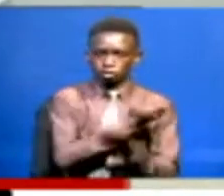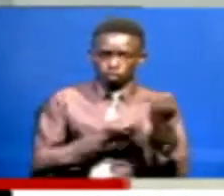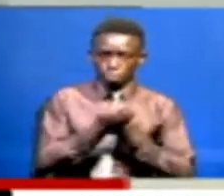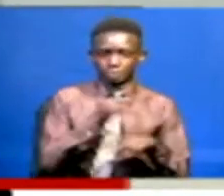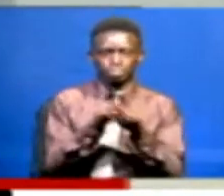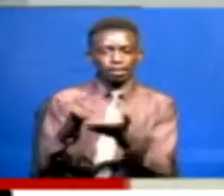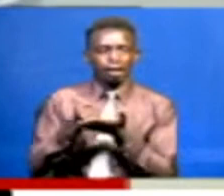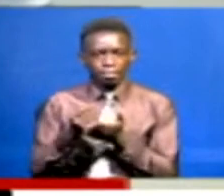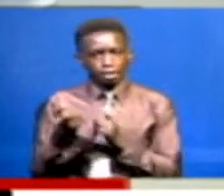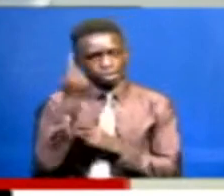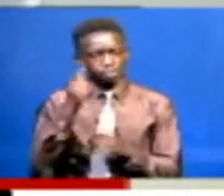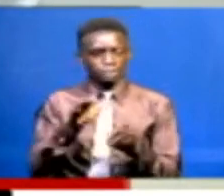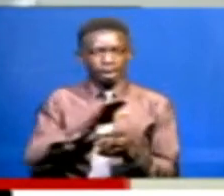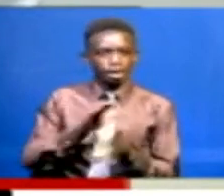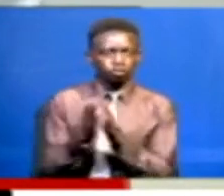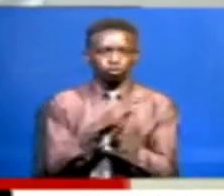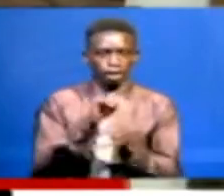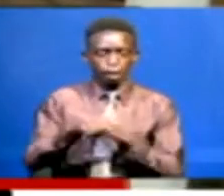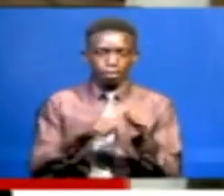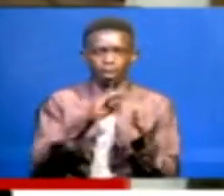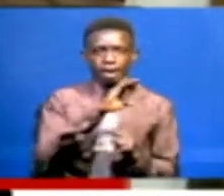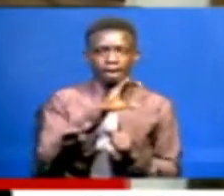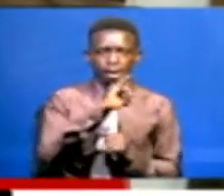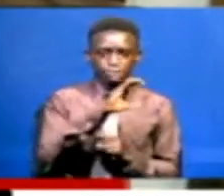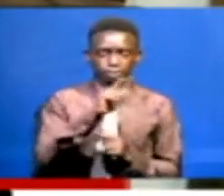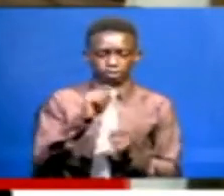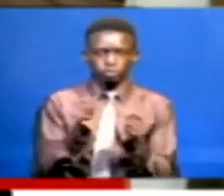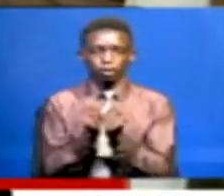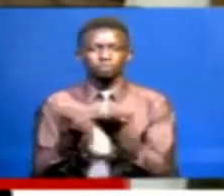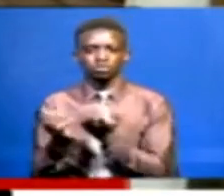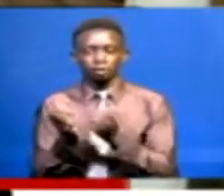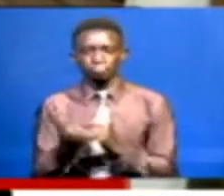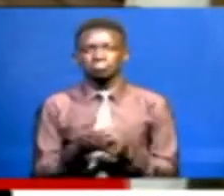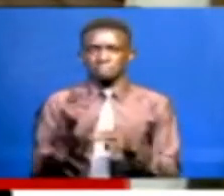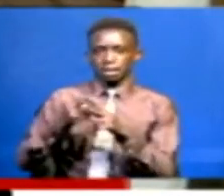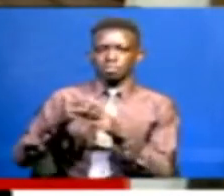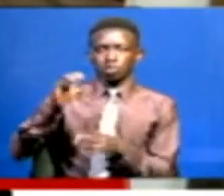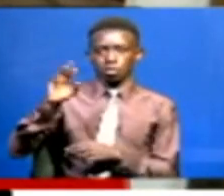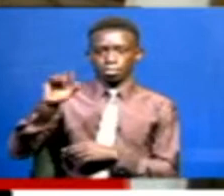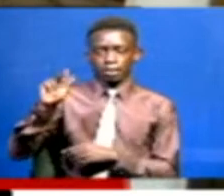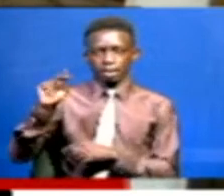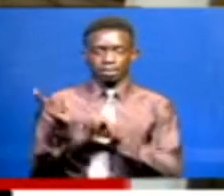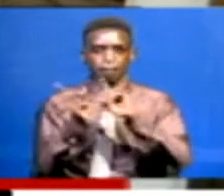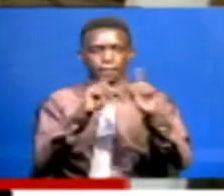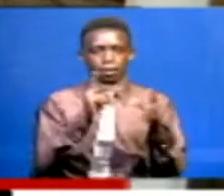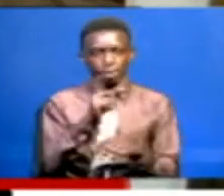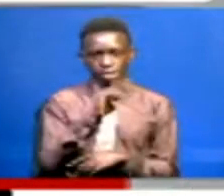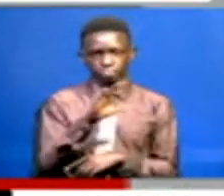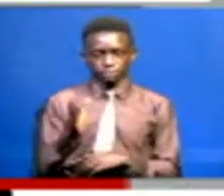in ICT and trade. Well, my name is O'Brien Kimani. Back to you, Ben Troy, in Broadcasting House. We continue to engage